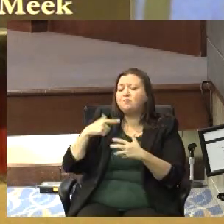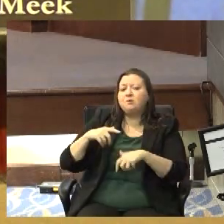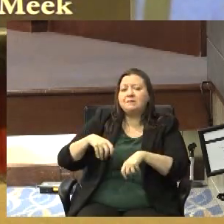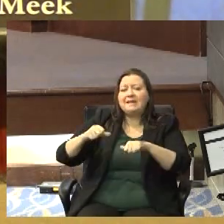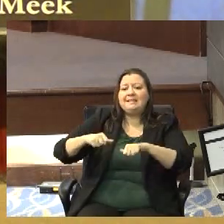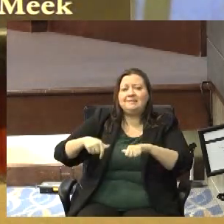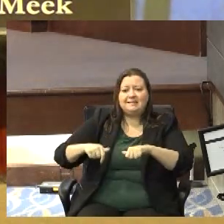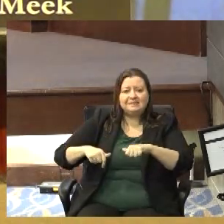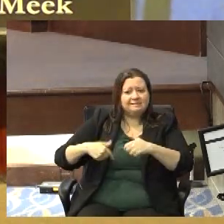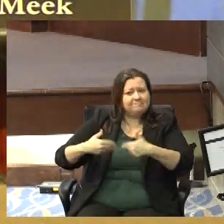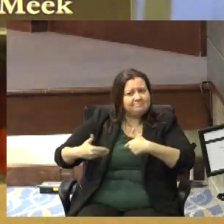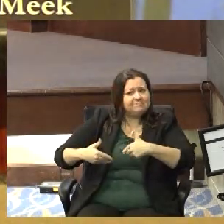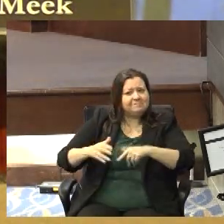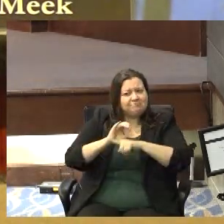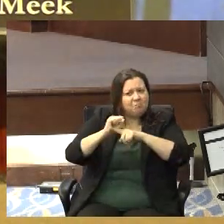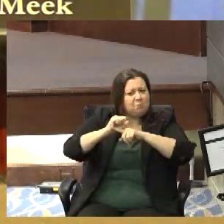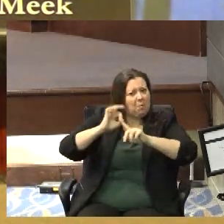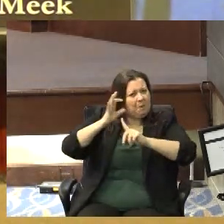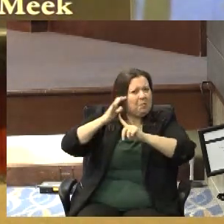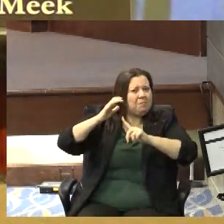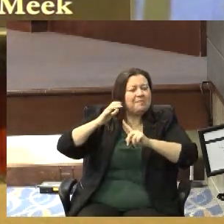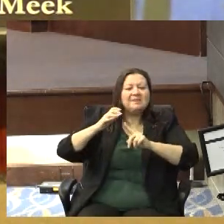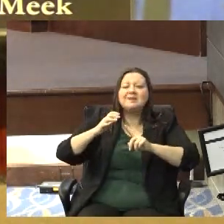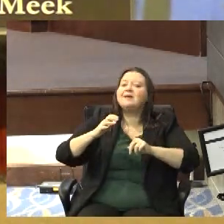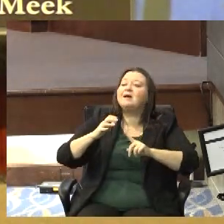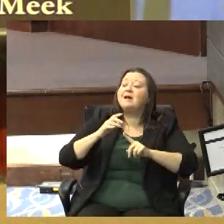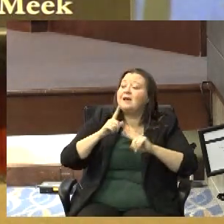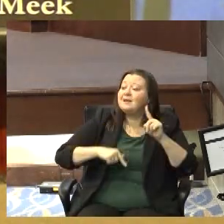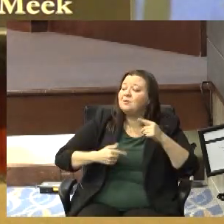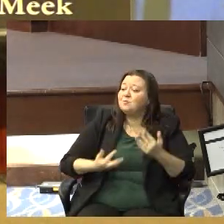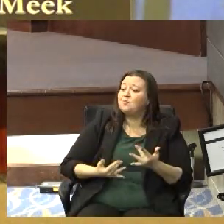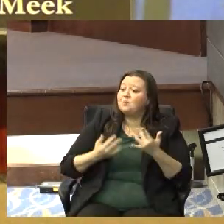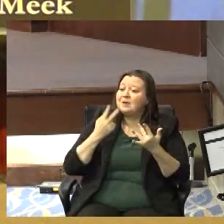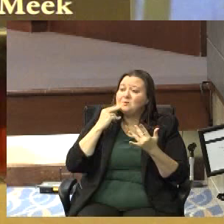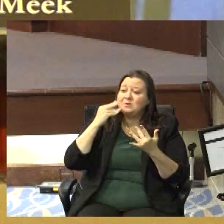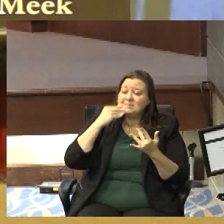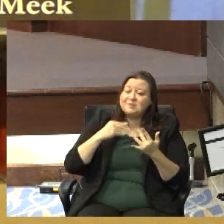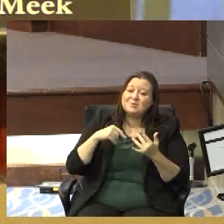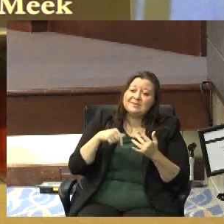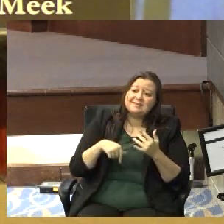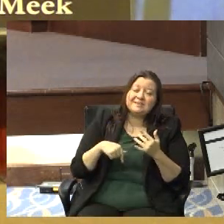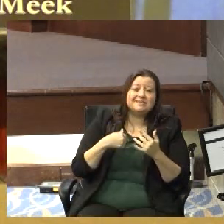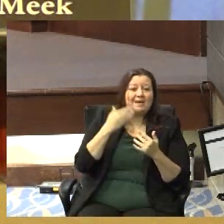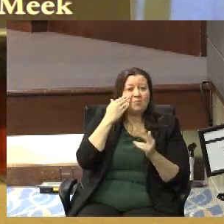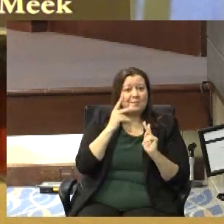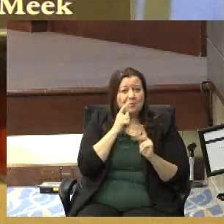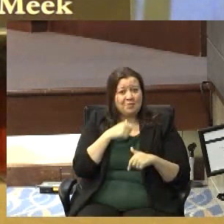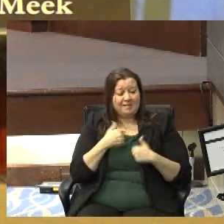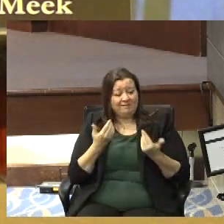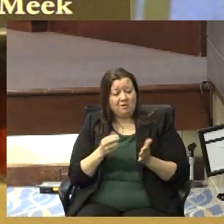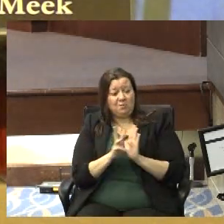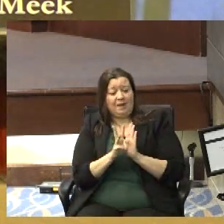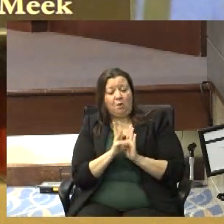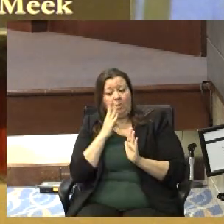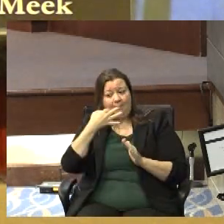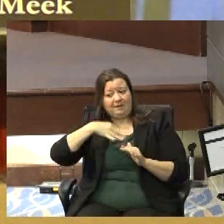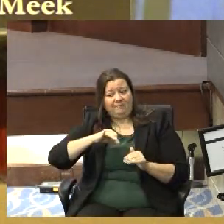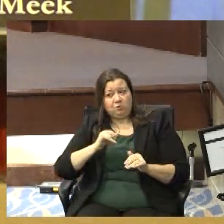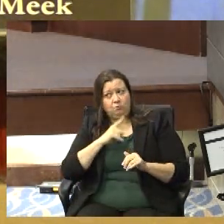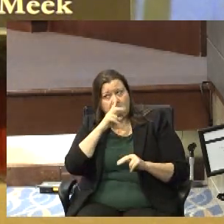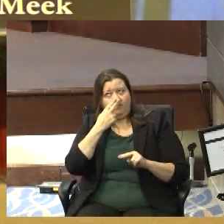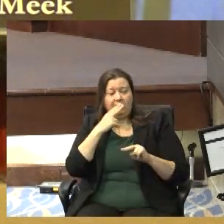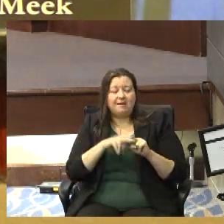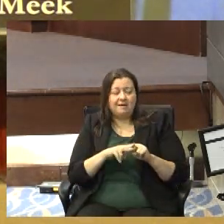it to the level that it's due. I cannot wait to experience this. I know our residents are going to benefit from it and have a lot of